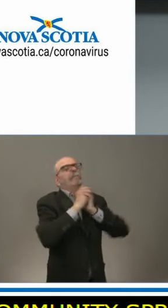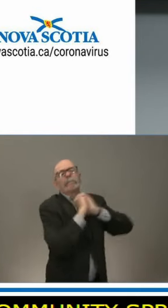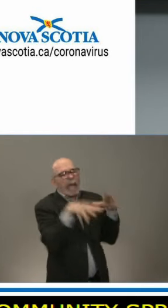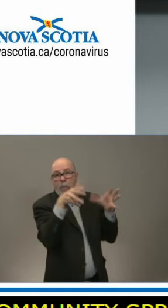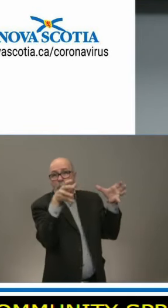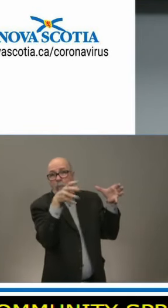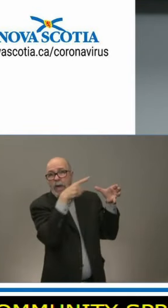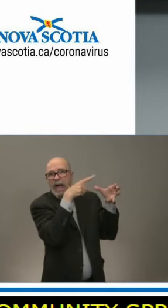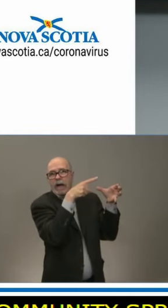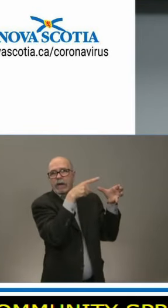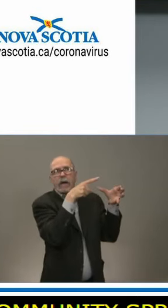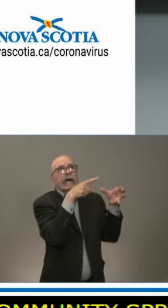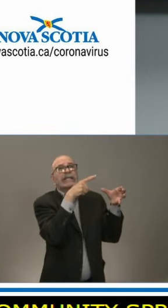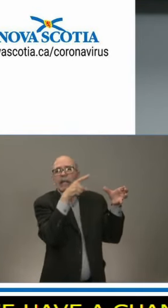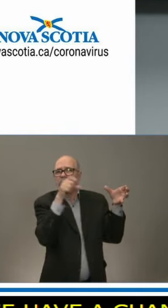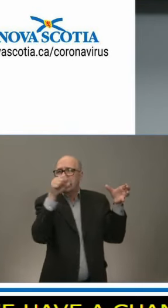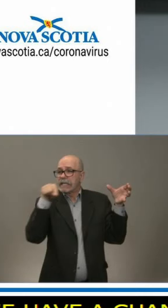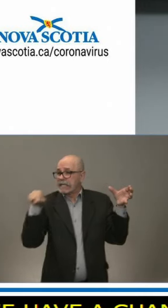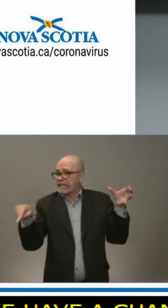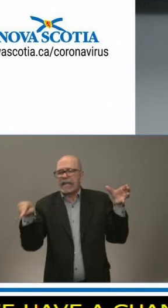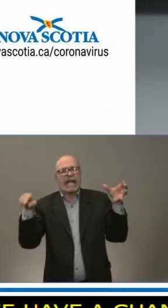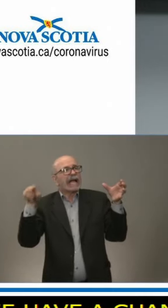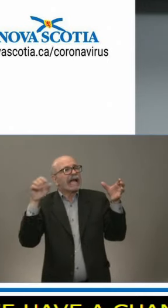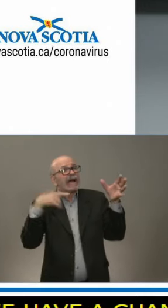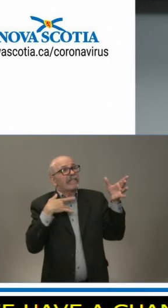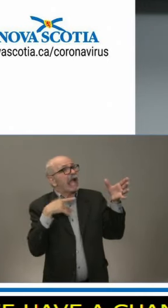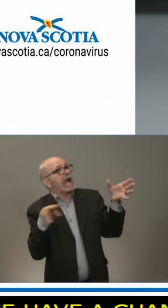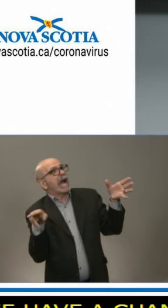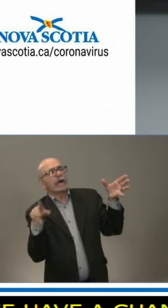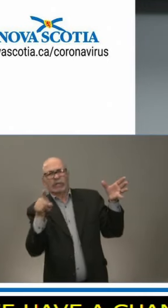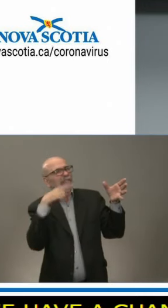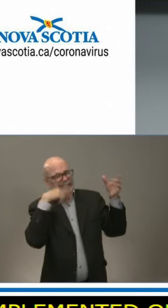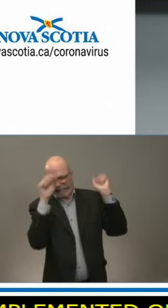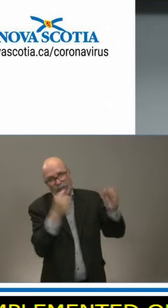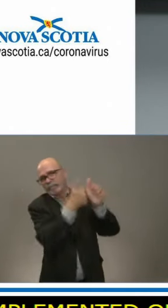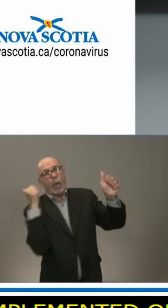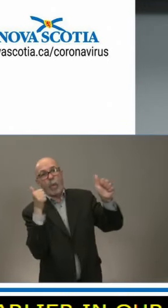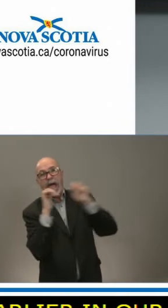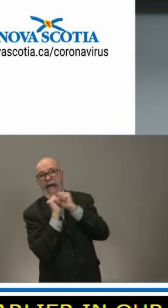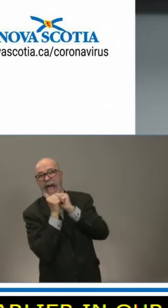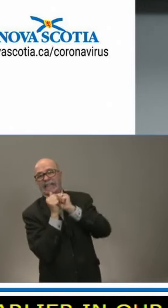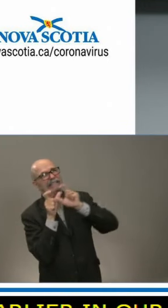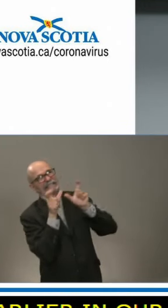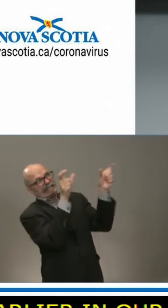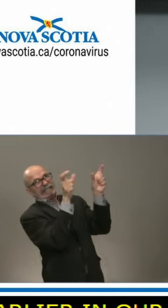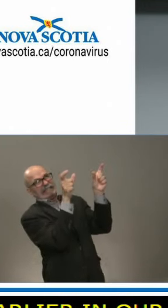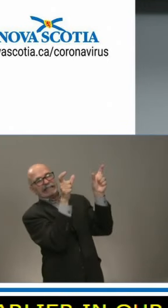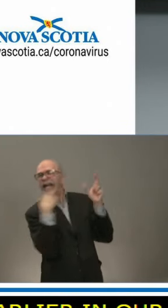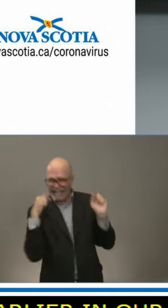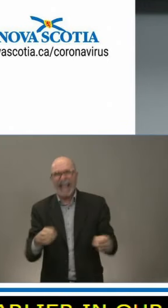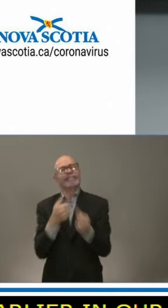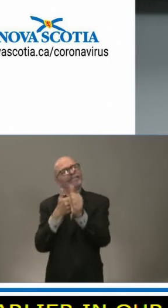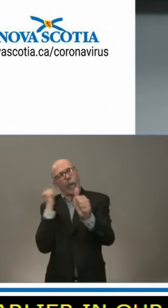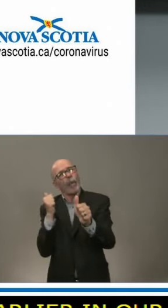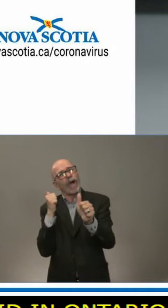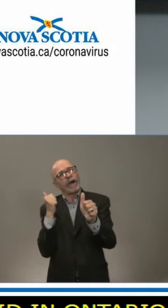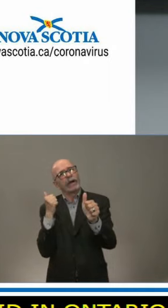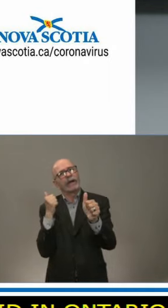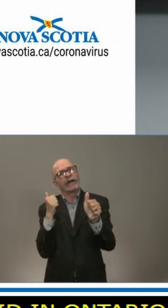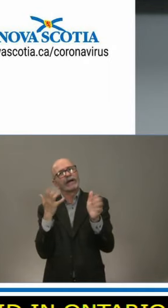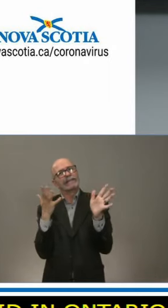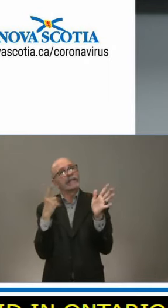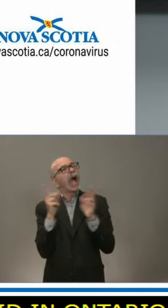earlier in our epidemic here in Nova Scotia than they did in Ontario and Quebec. That's not a criticism of them. We just have that fortune to be able to do